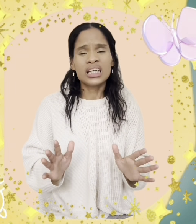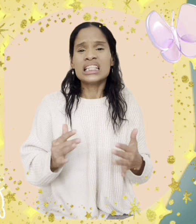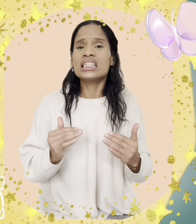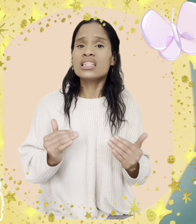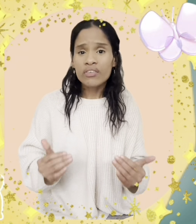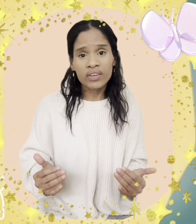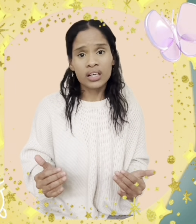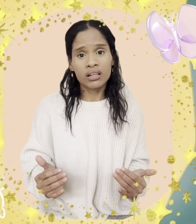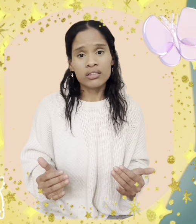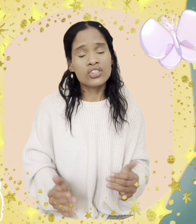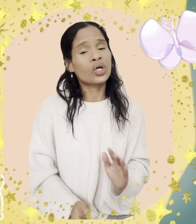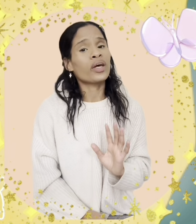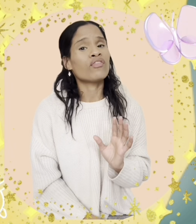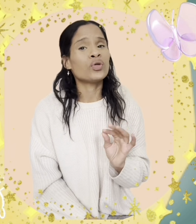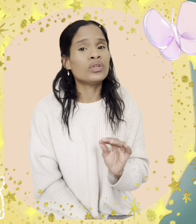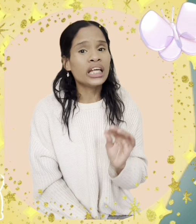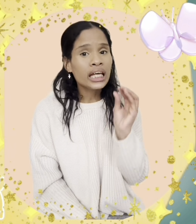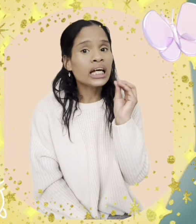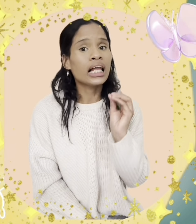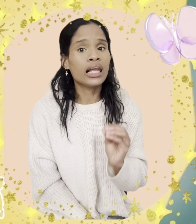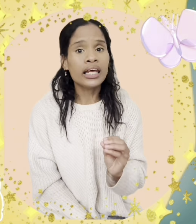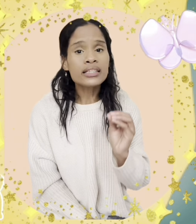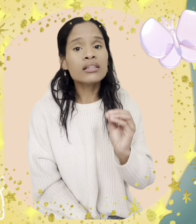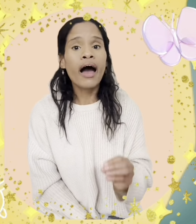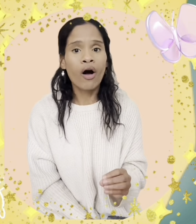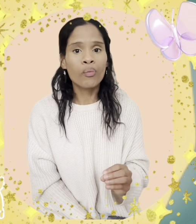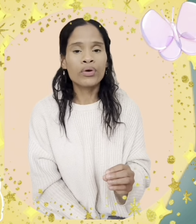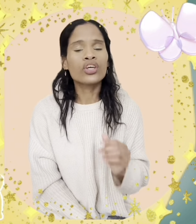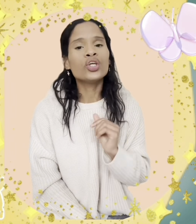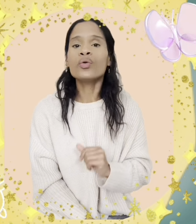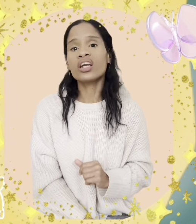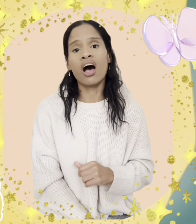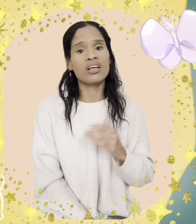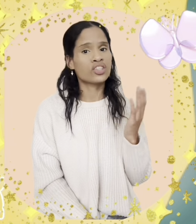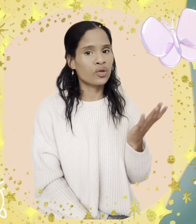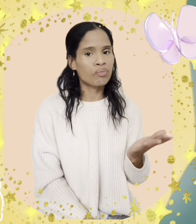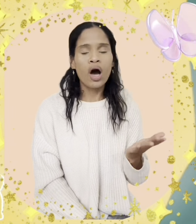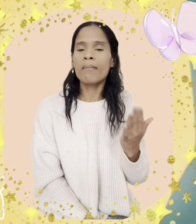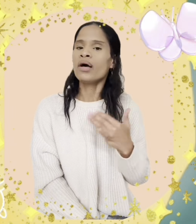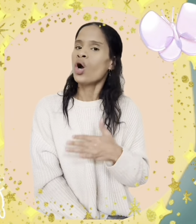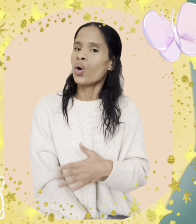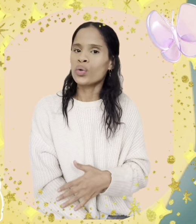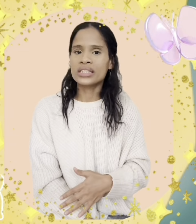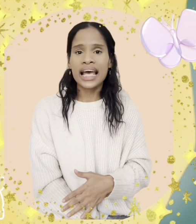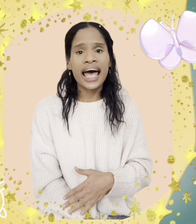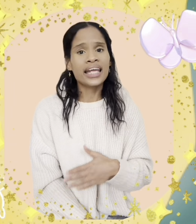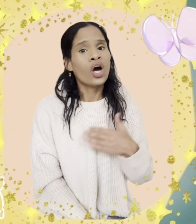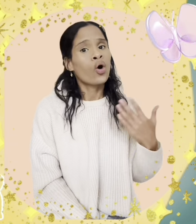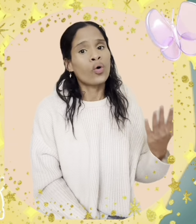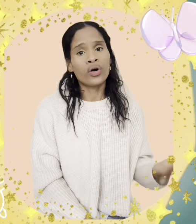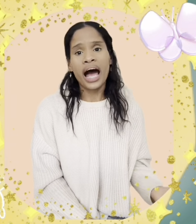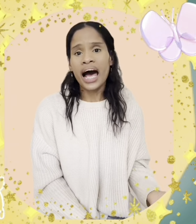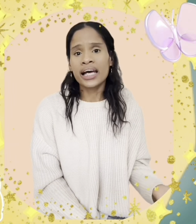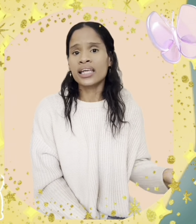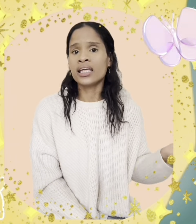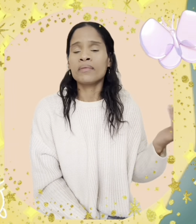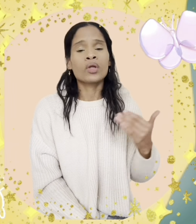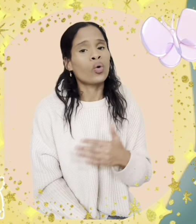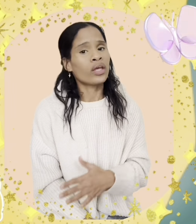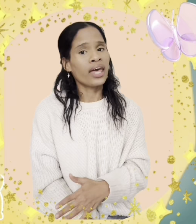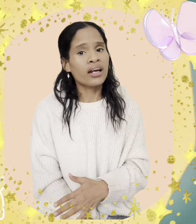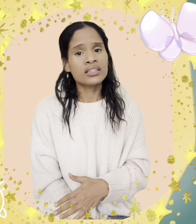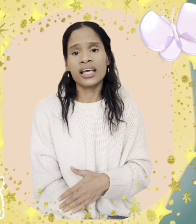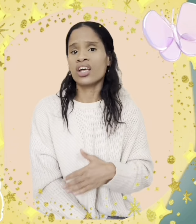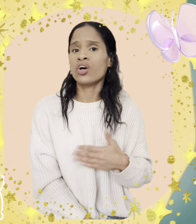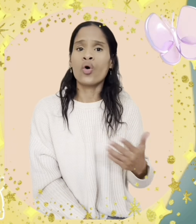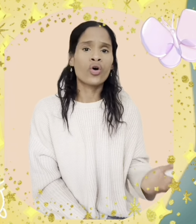bit difficult, so if you need a little help, you can ask your mom or dad or auntie